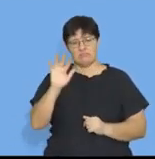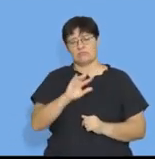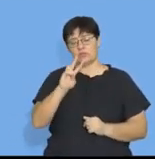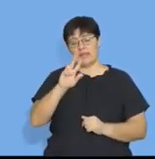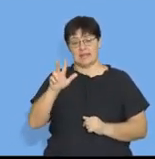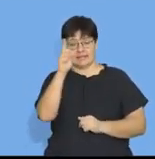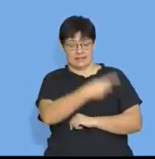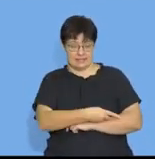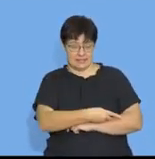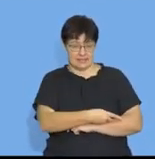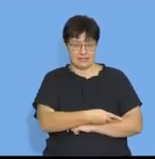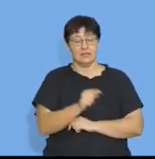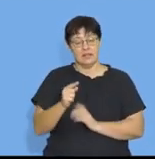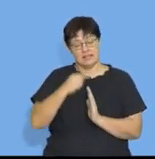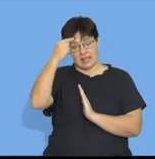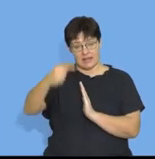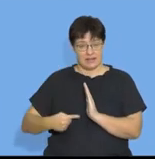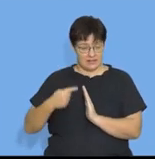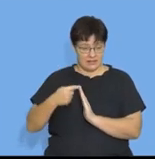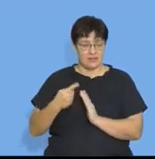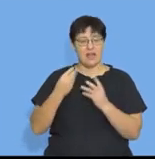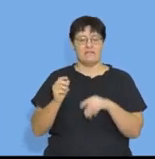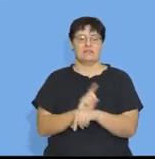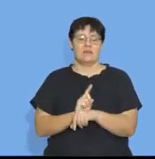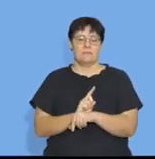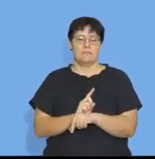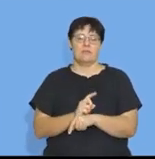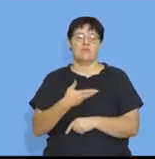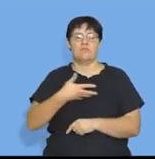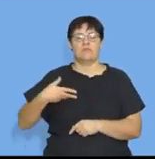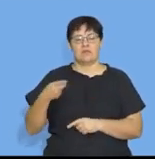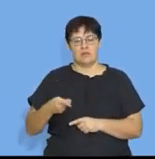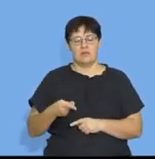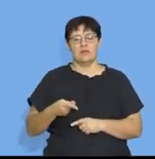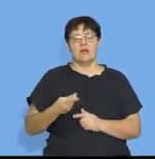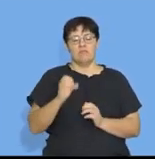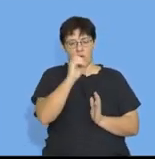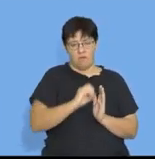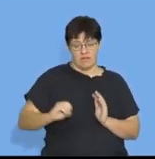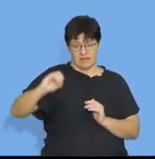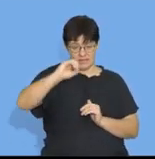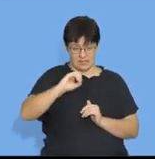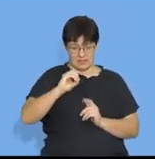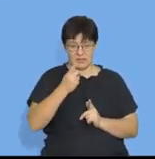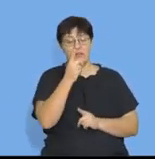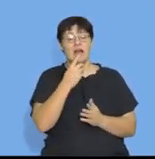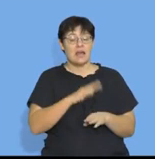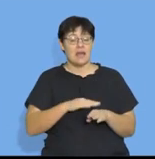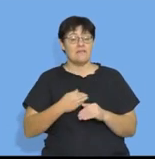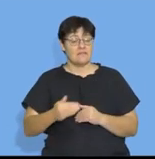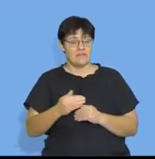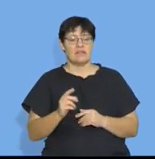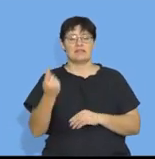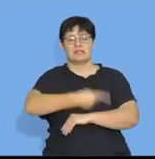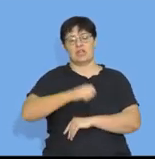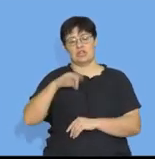takes 28 days, and during that cycle there's a period when a female ovulates. And so that period of ovulation is